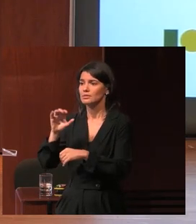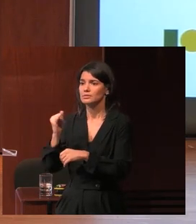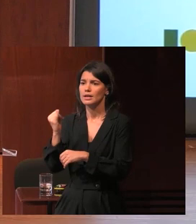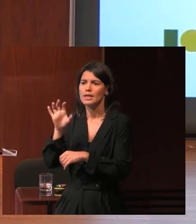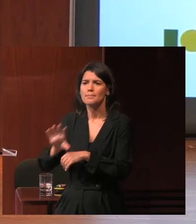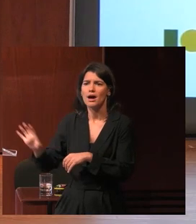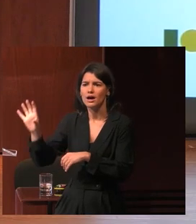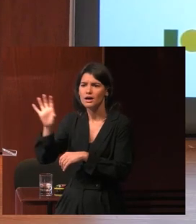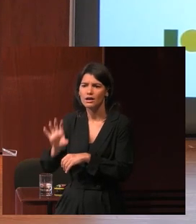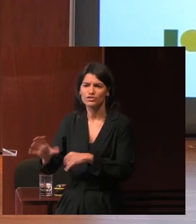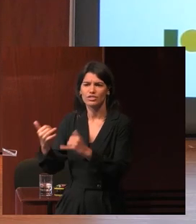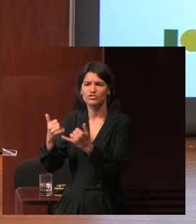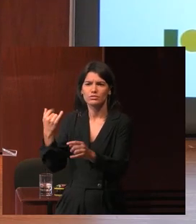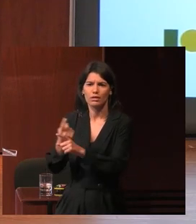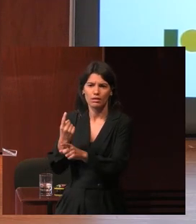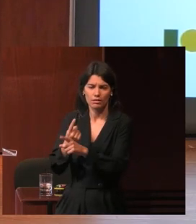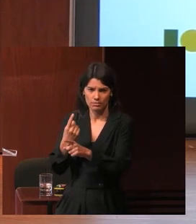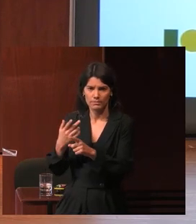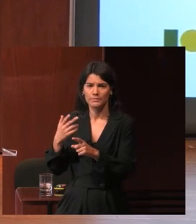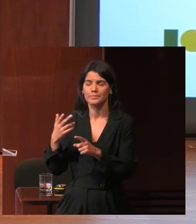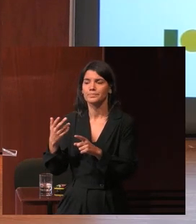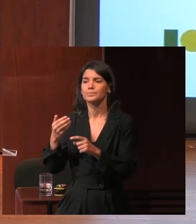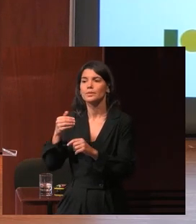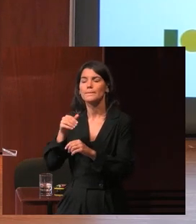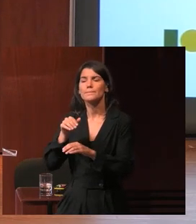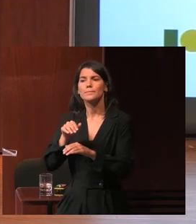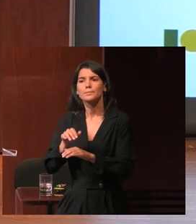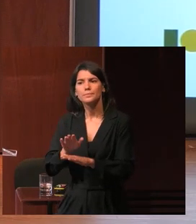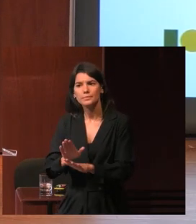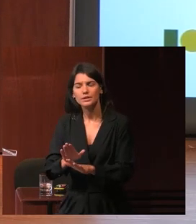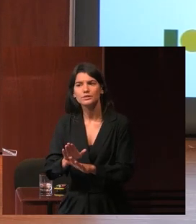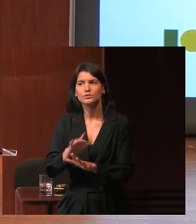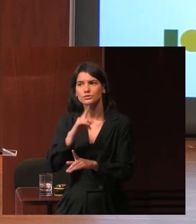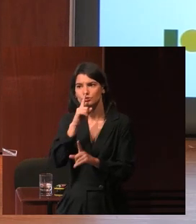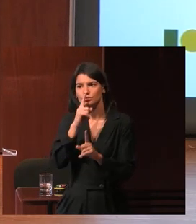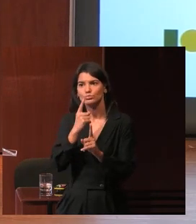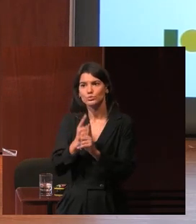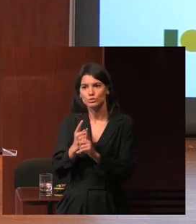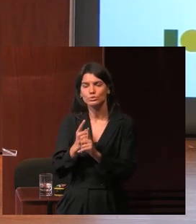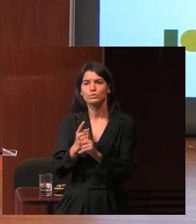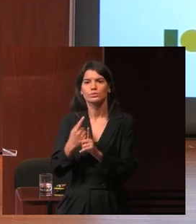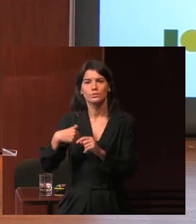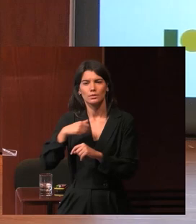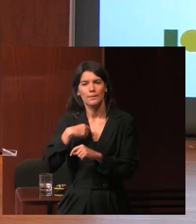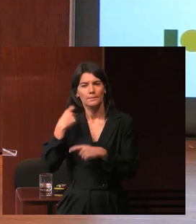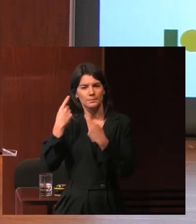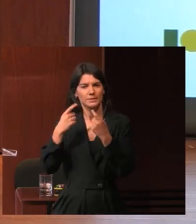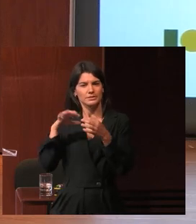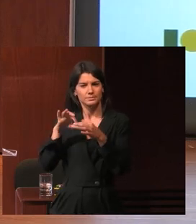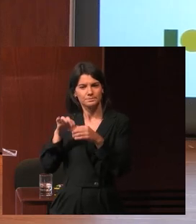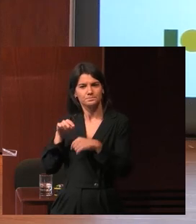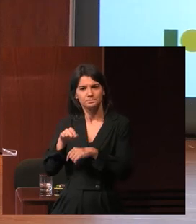so on and so on. But at the same time, when we think about that and we ask for